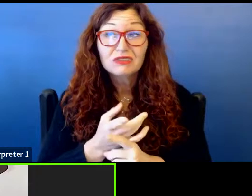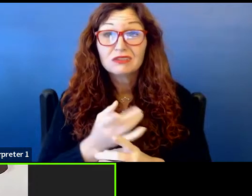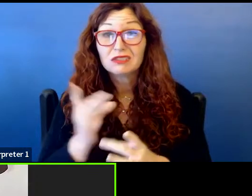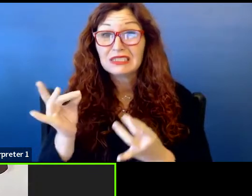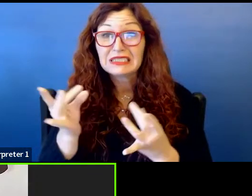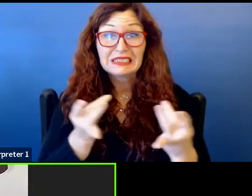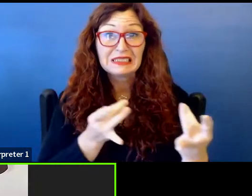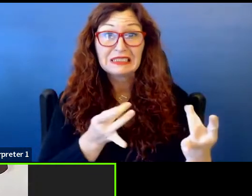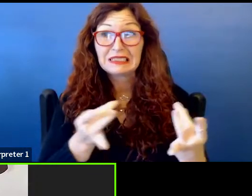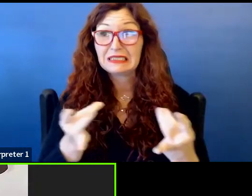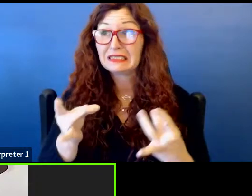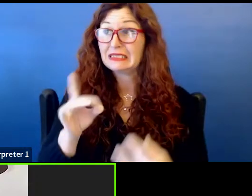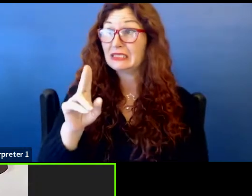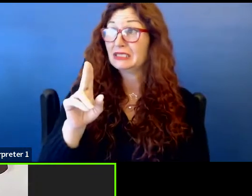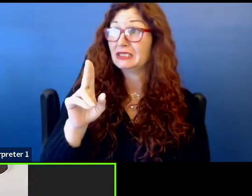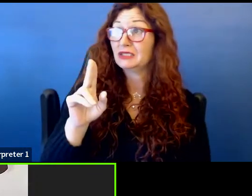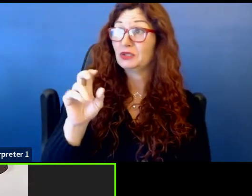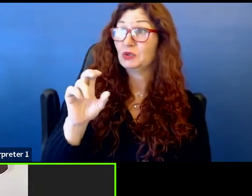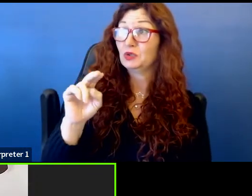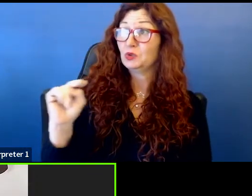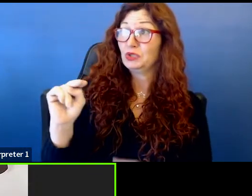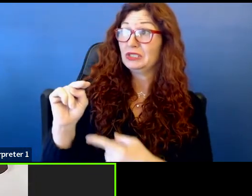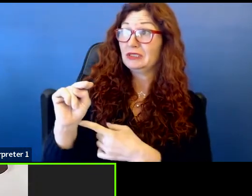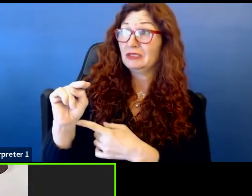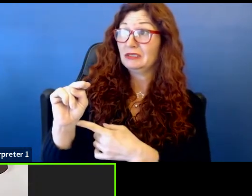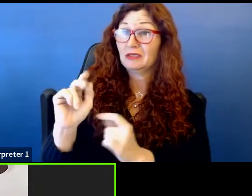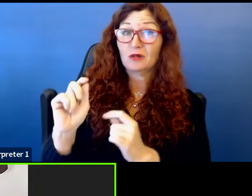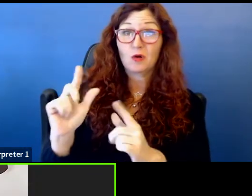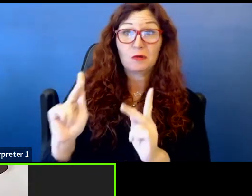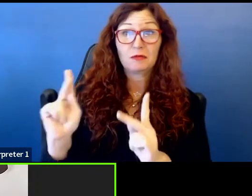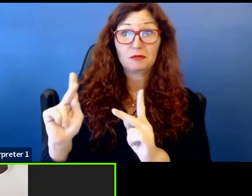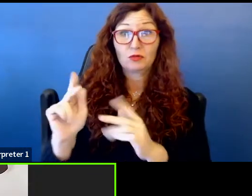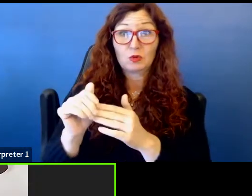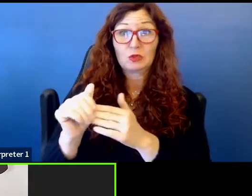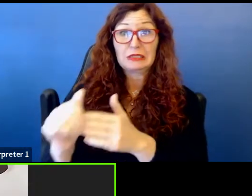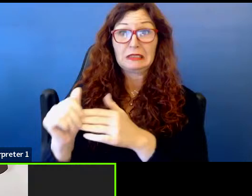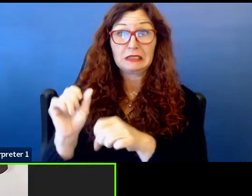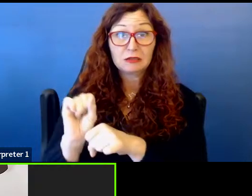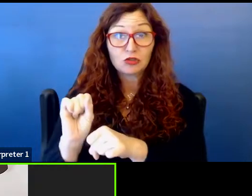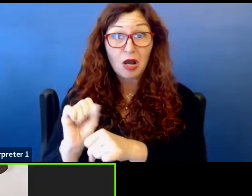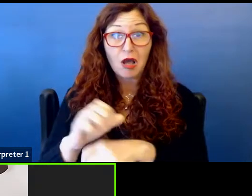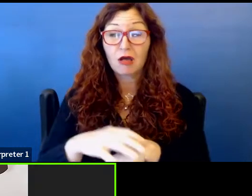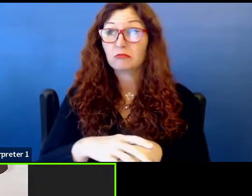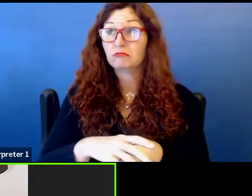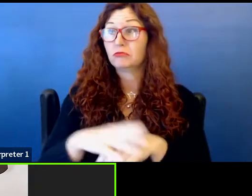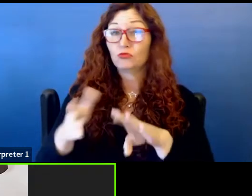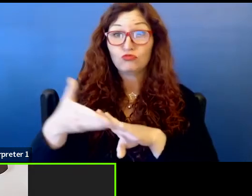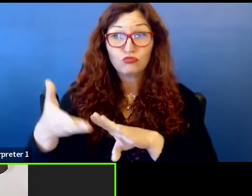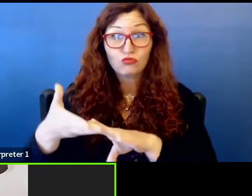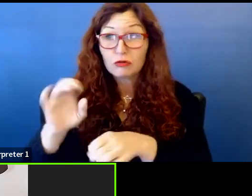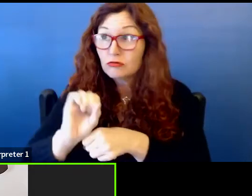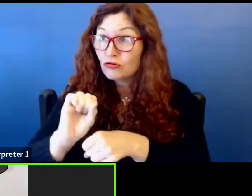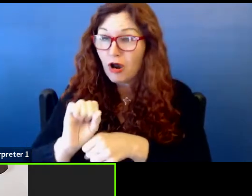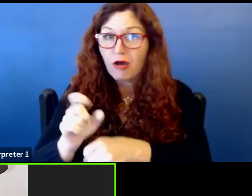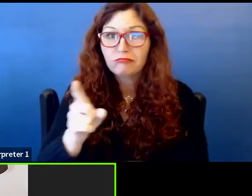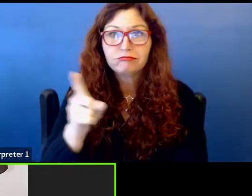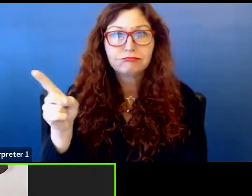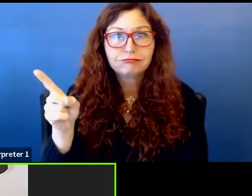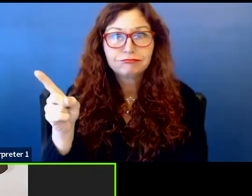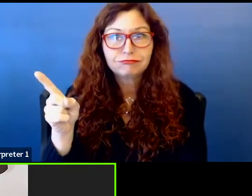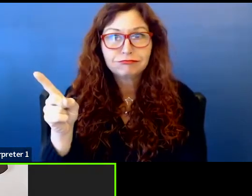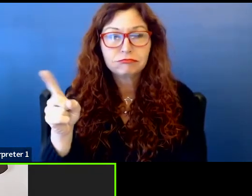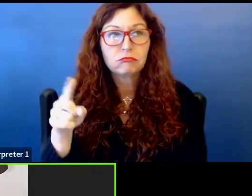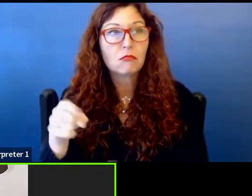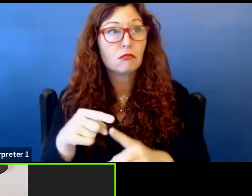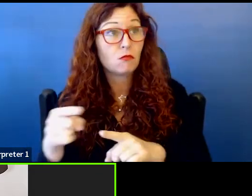union you're dealing with you're forming you're dealing with your um superintendents right and then when you deal with the construction site as